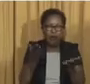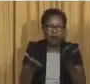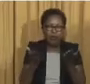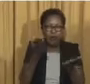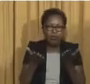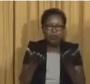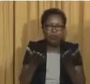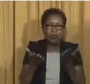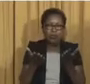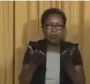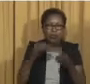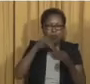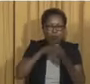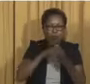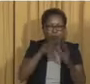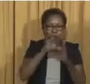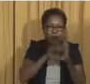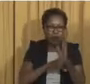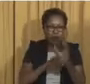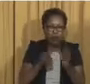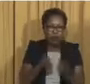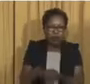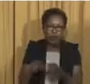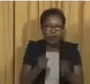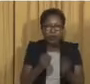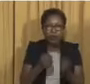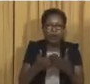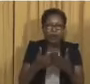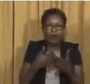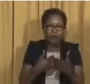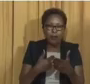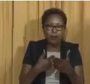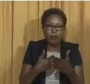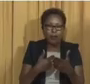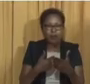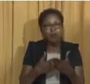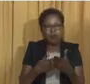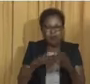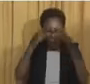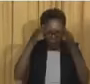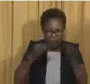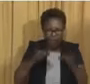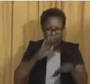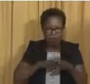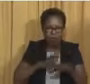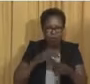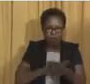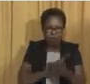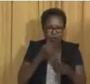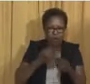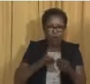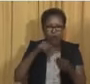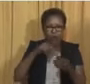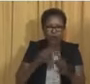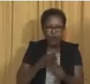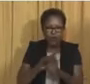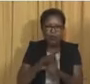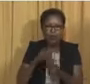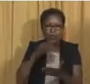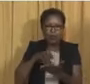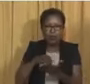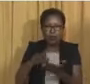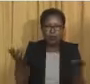constitutional systems before accepting its applicability in the various jurisdictions where it has